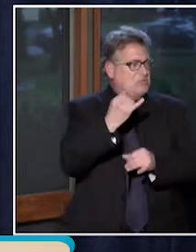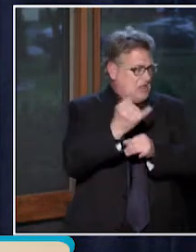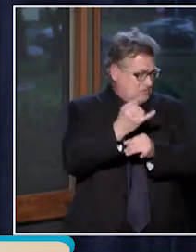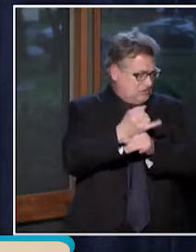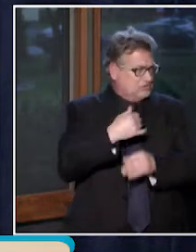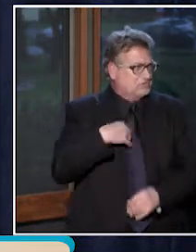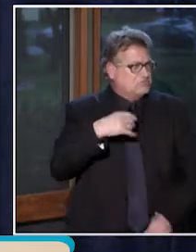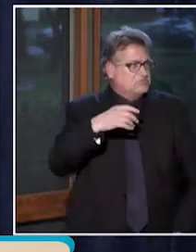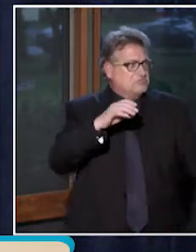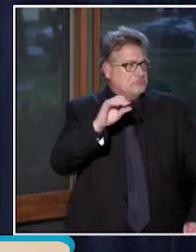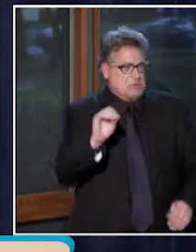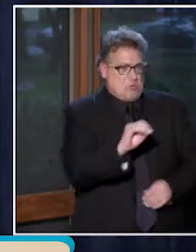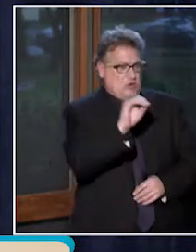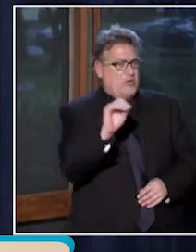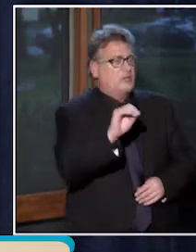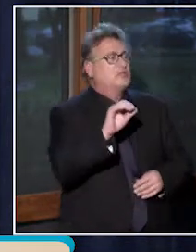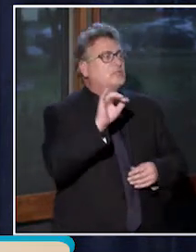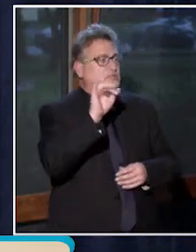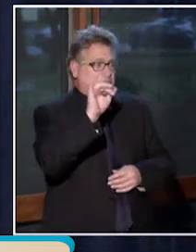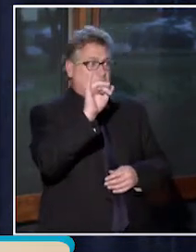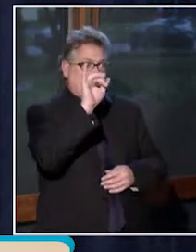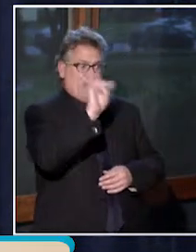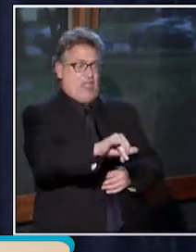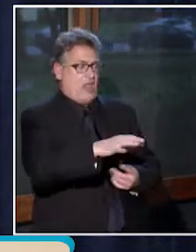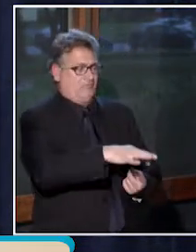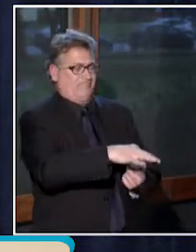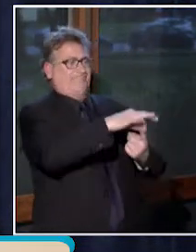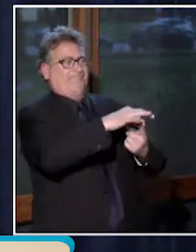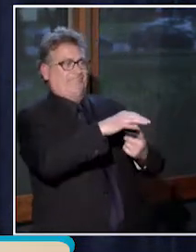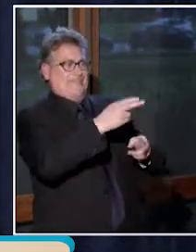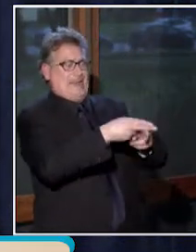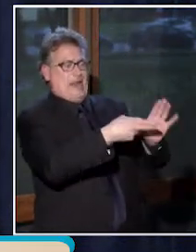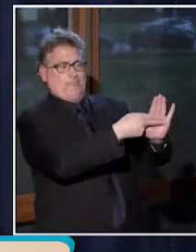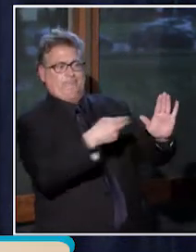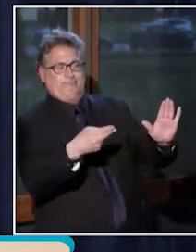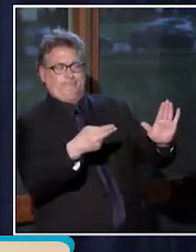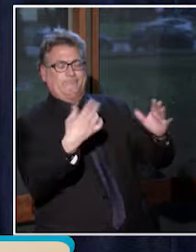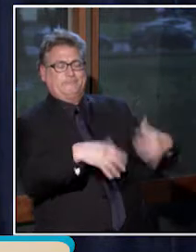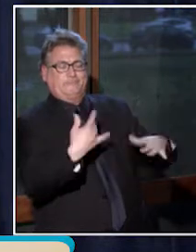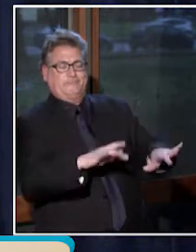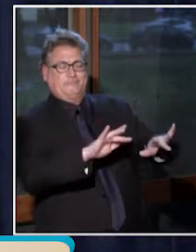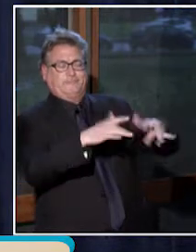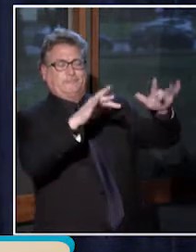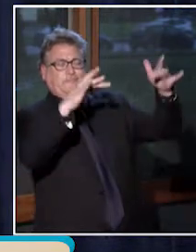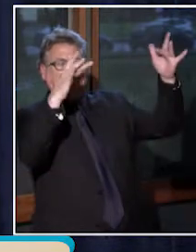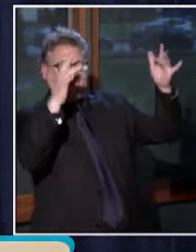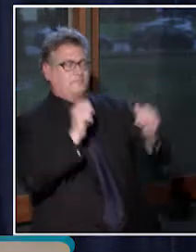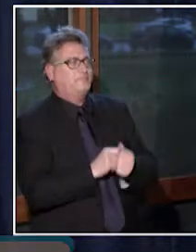in Oregon with this distinction. So that's worthy of a round of applause.